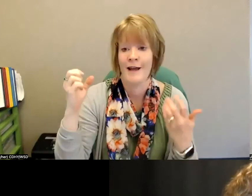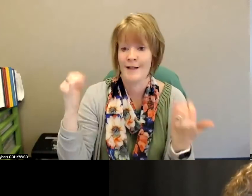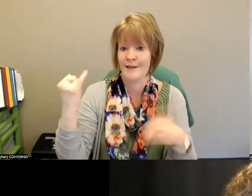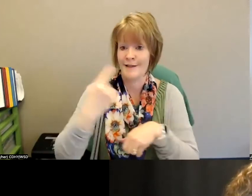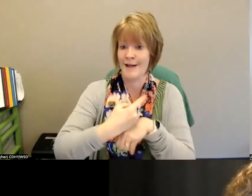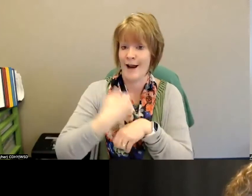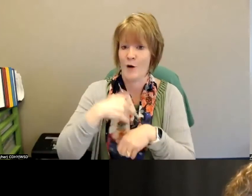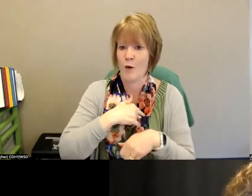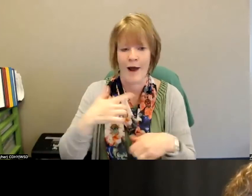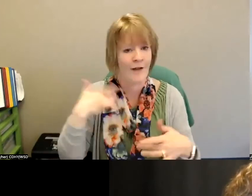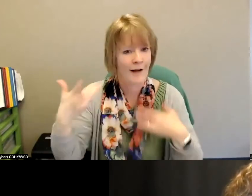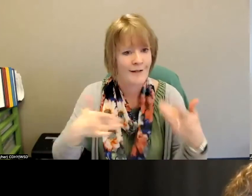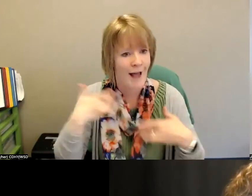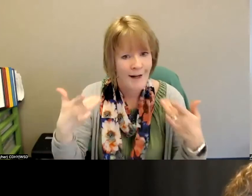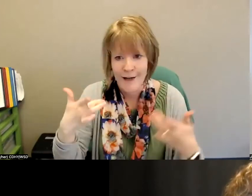Series.